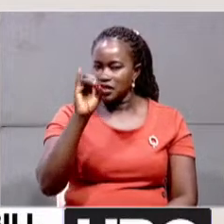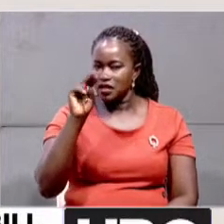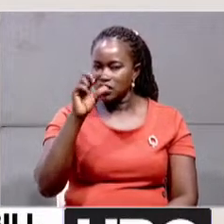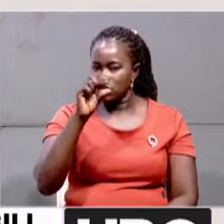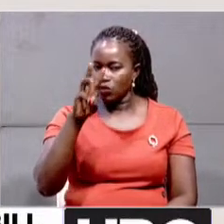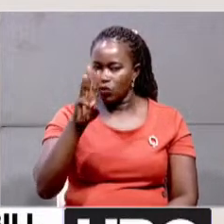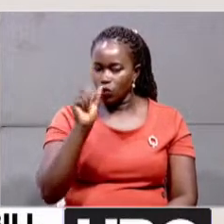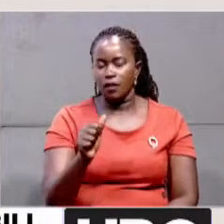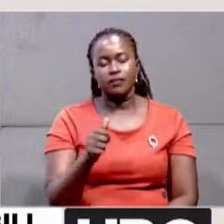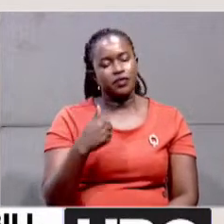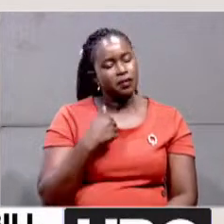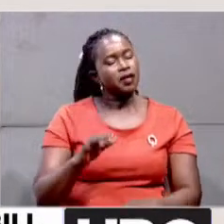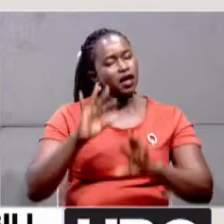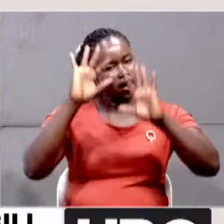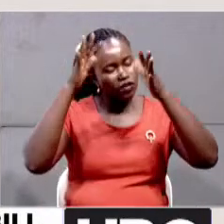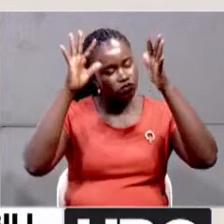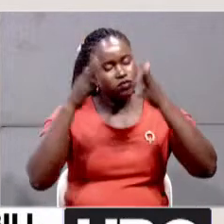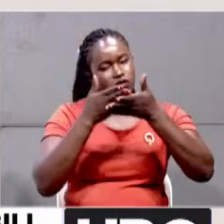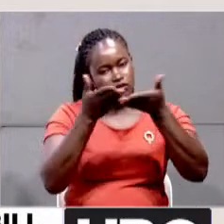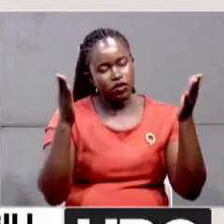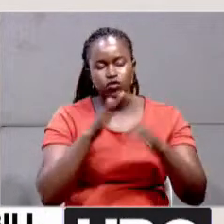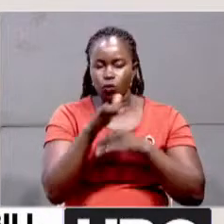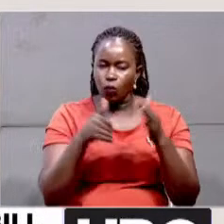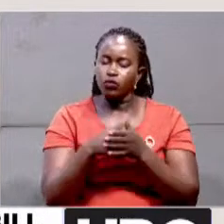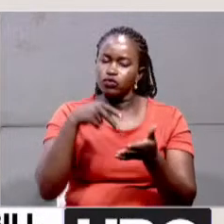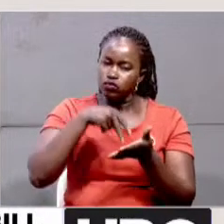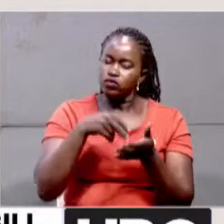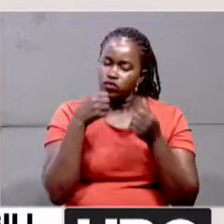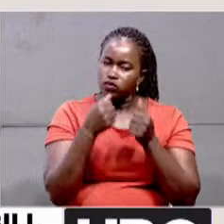Congratulations. I congratulate you